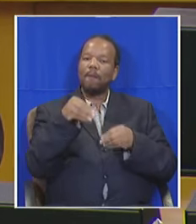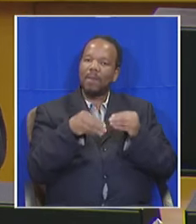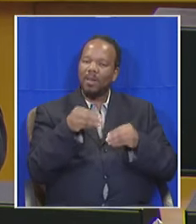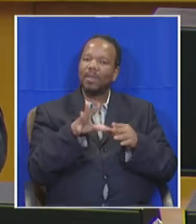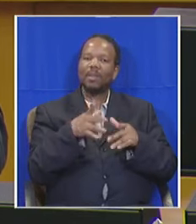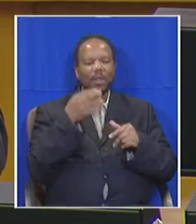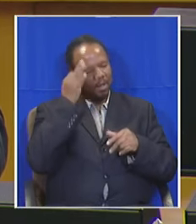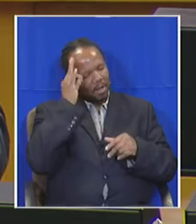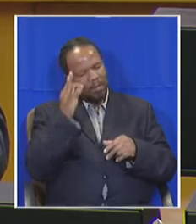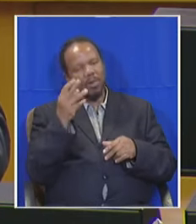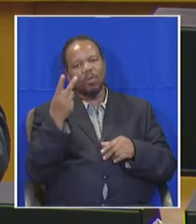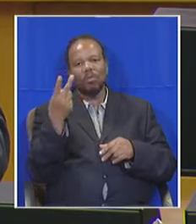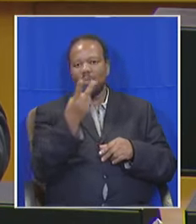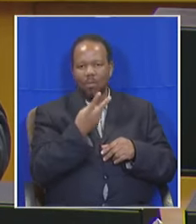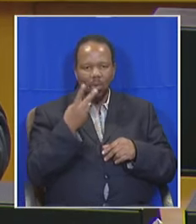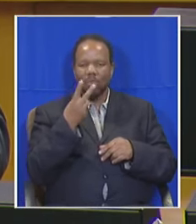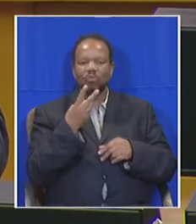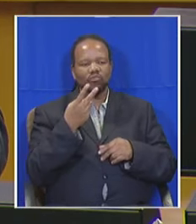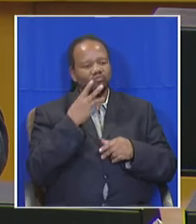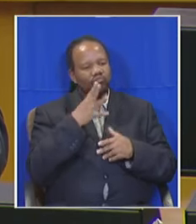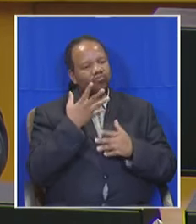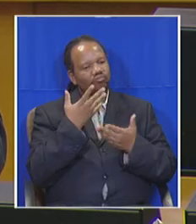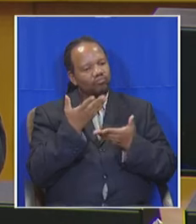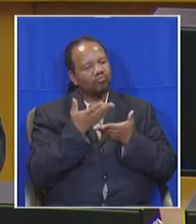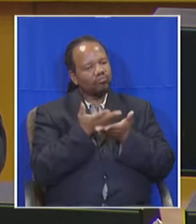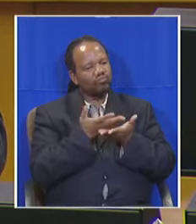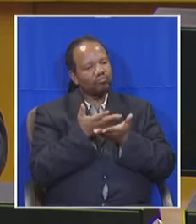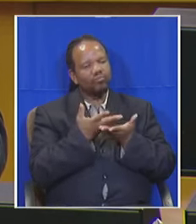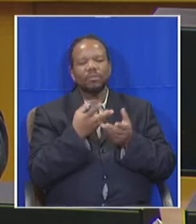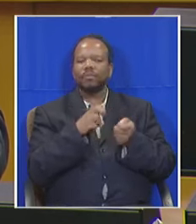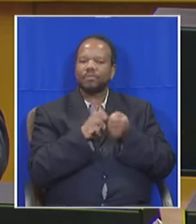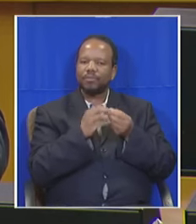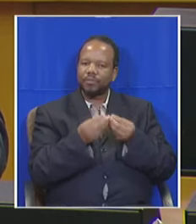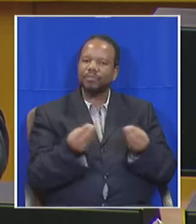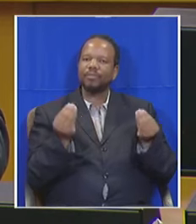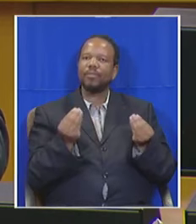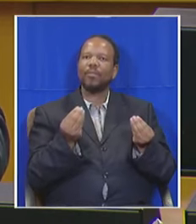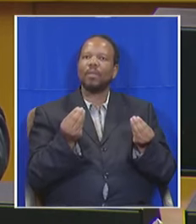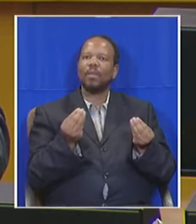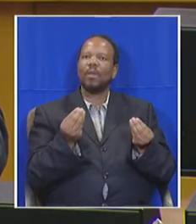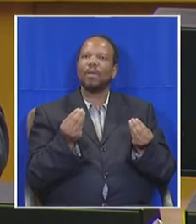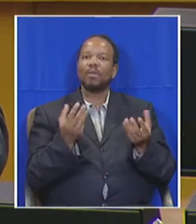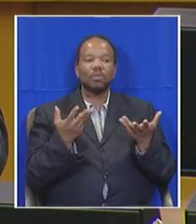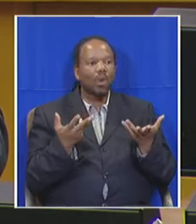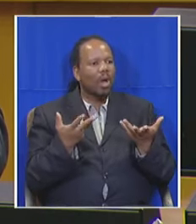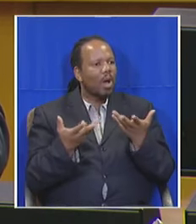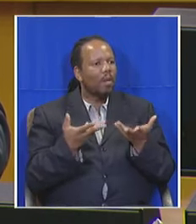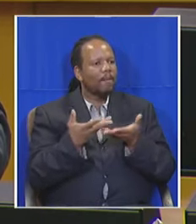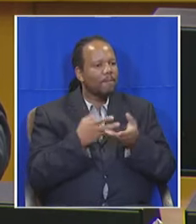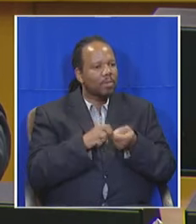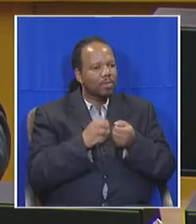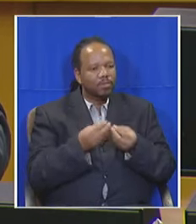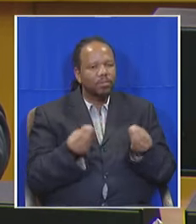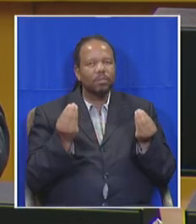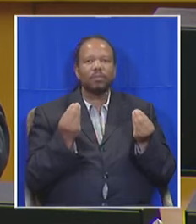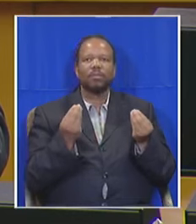together to look into this matter so that we can deal with it and have some engagement to find some solutions.